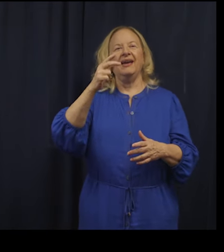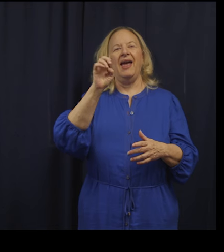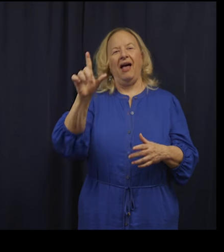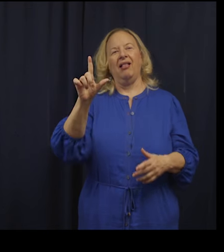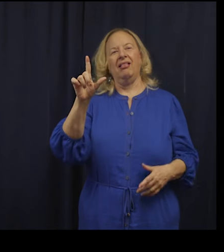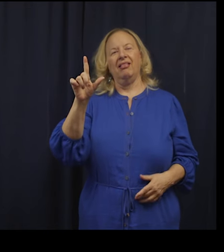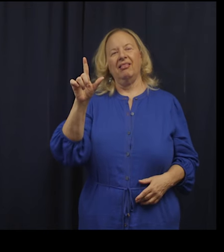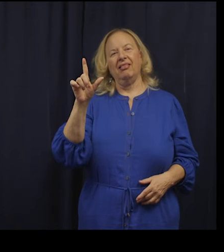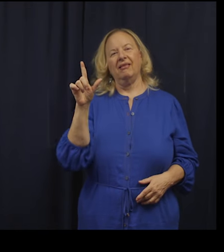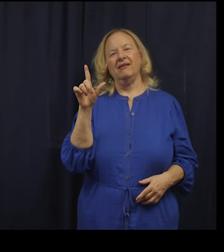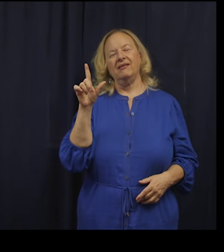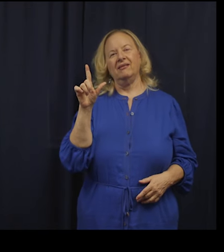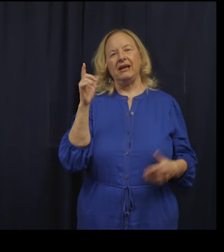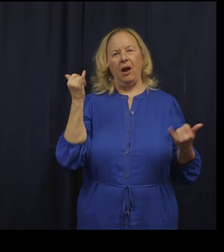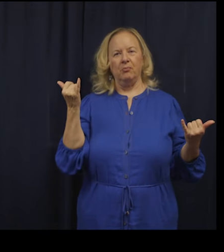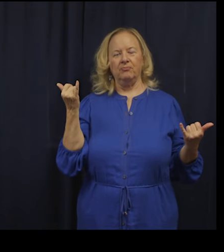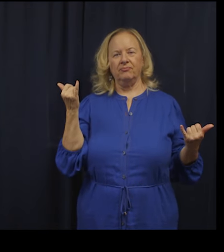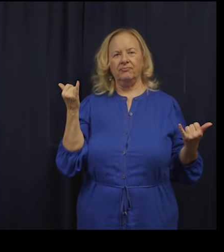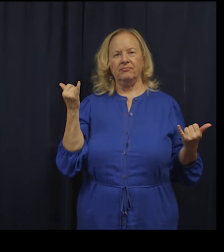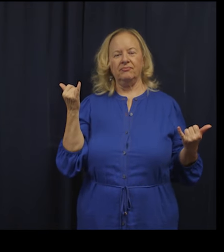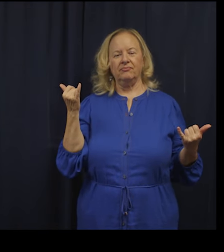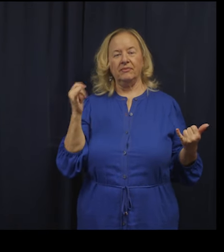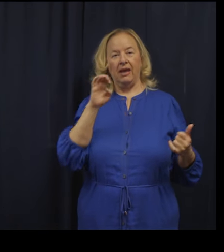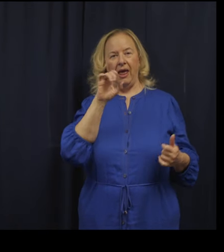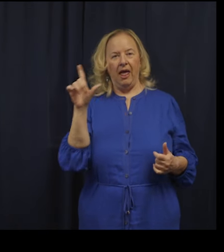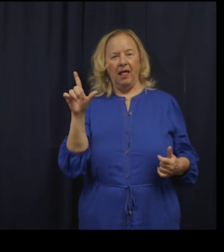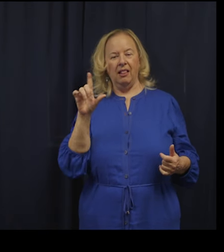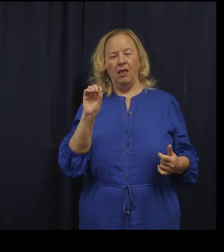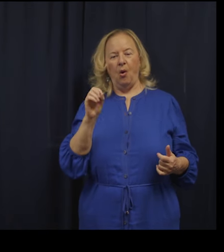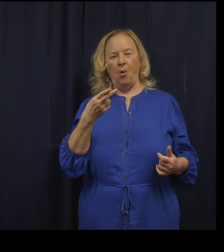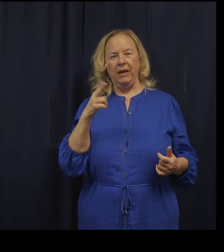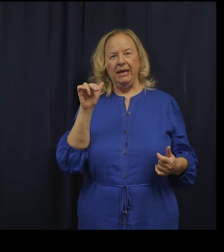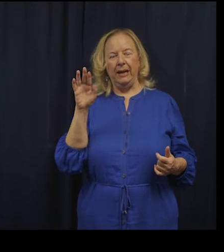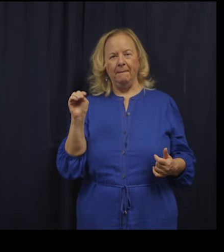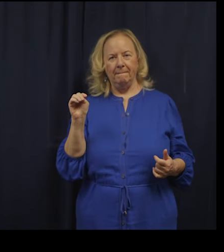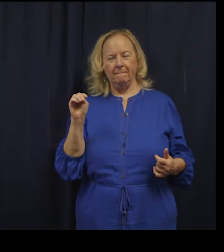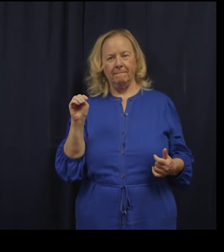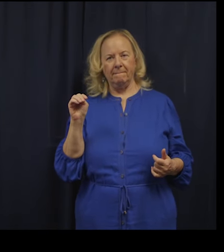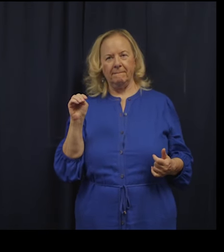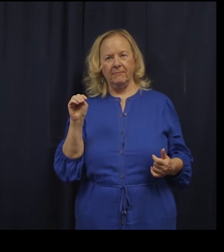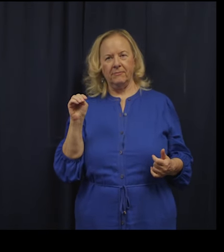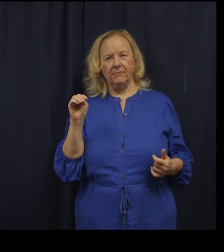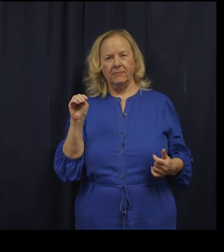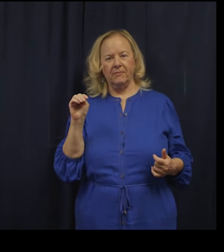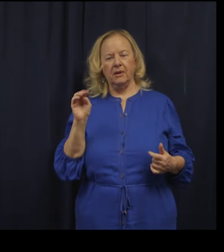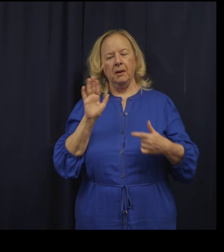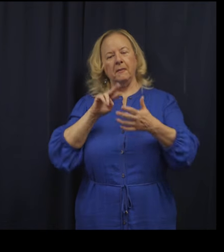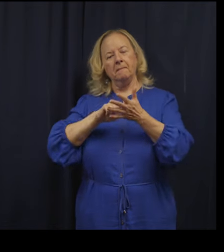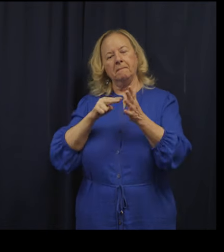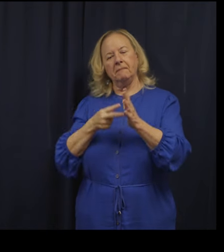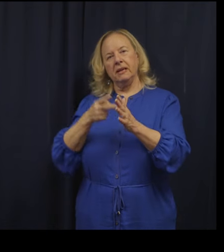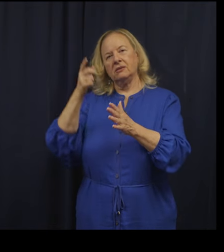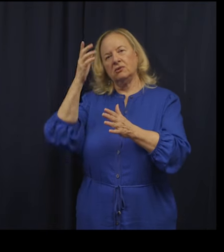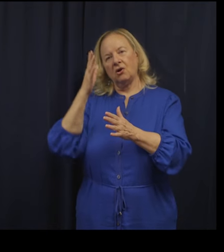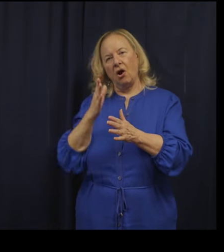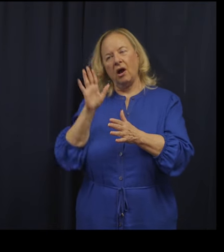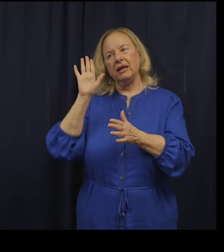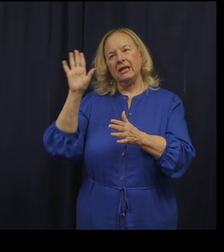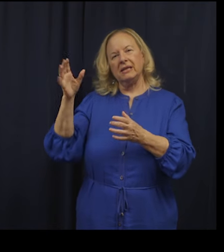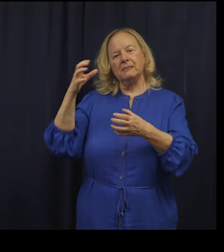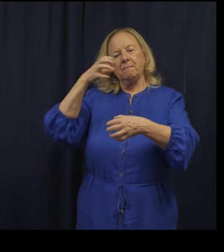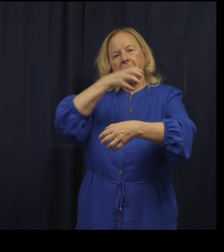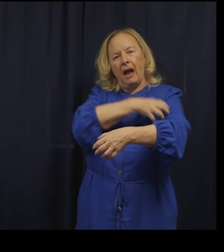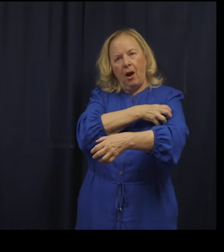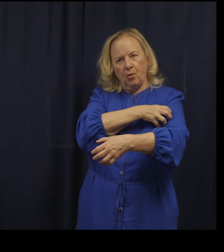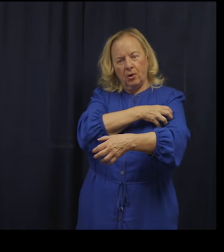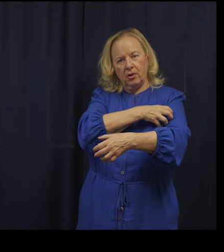El. Now, El, like Elohim, short for Elohim, refers to God, his